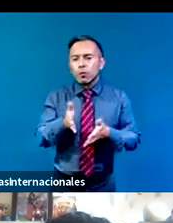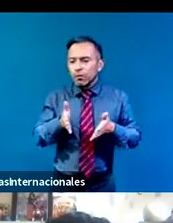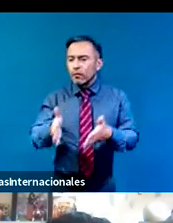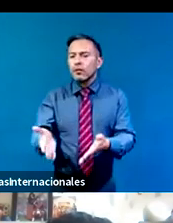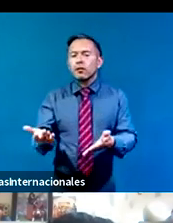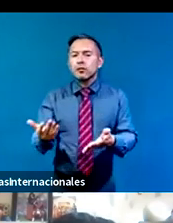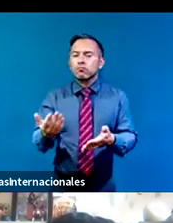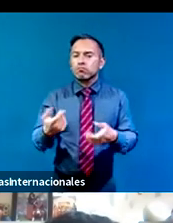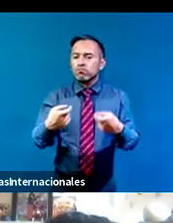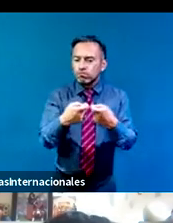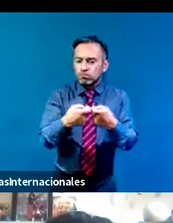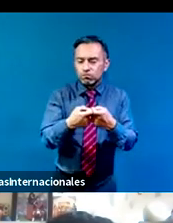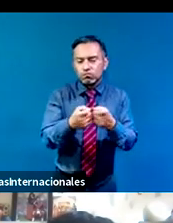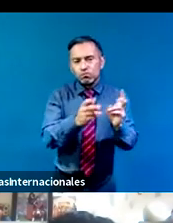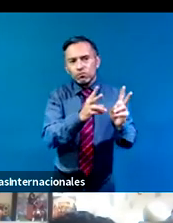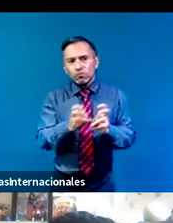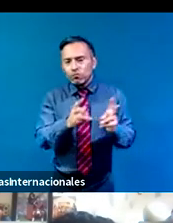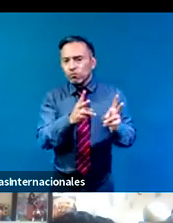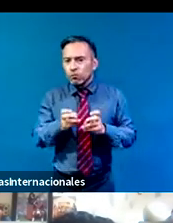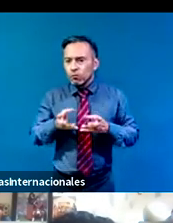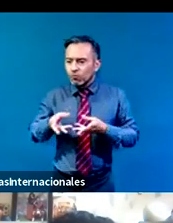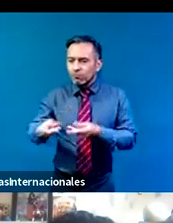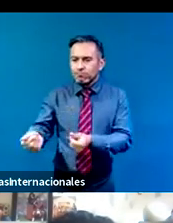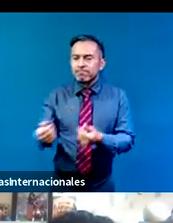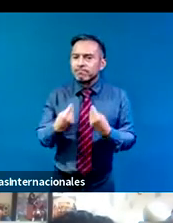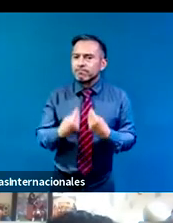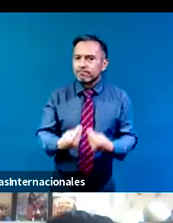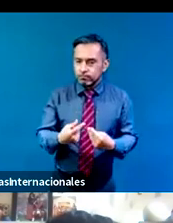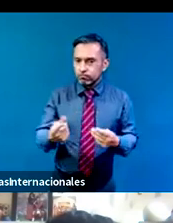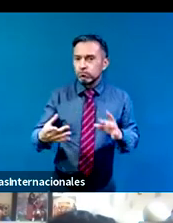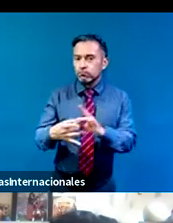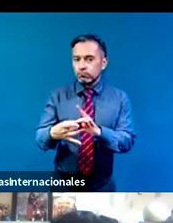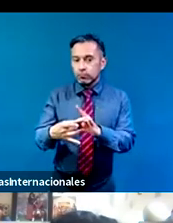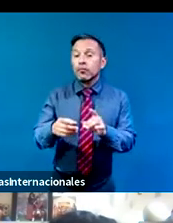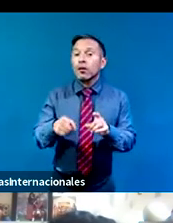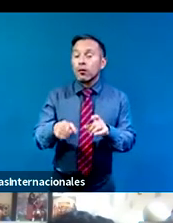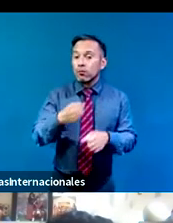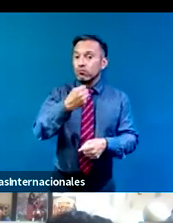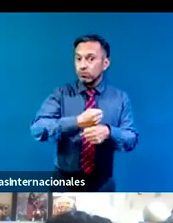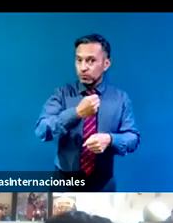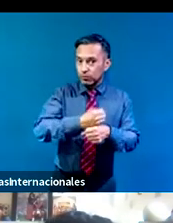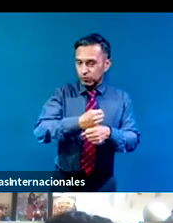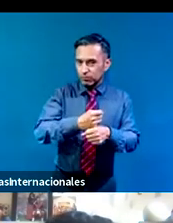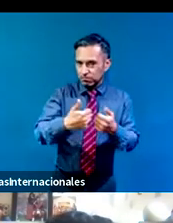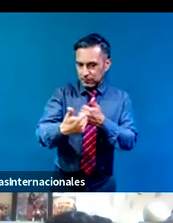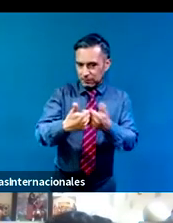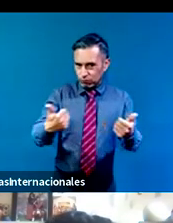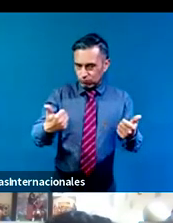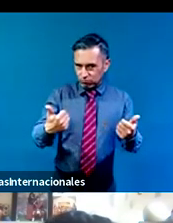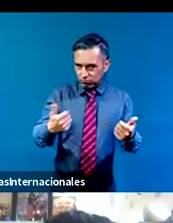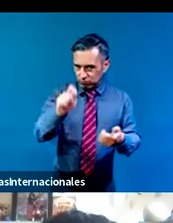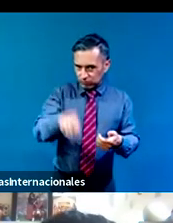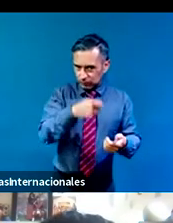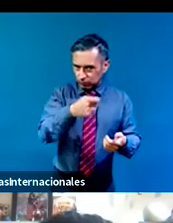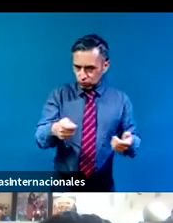new, to abolish the sexual division of labor, and on the other hand, to promote room for everybody to fulfill their human rights.